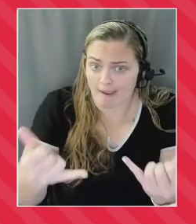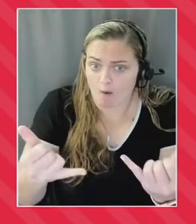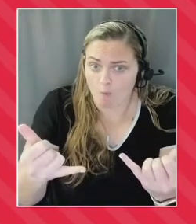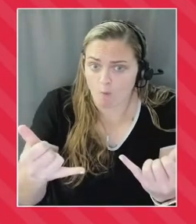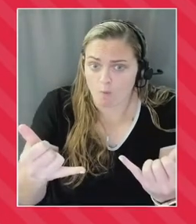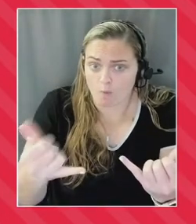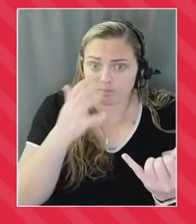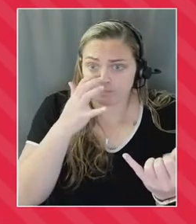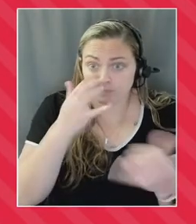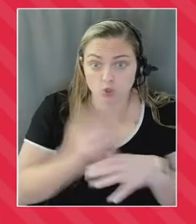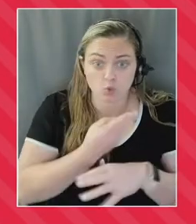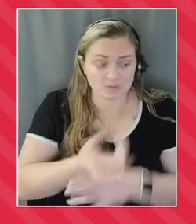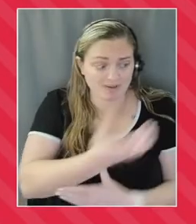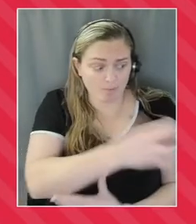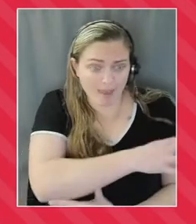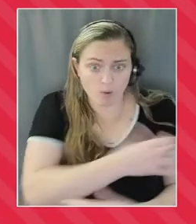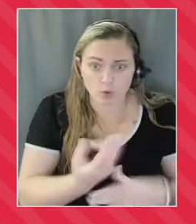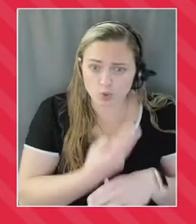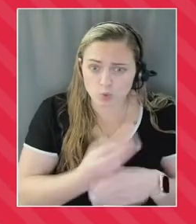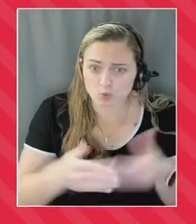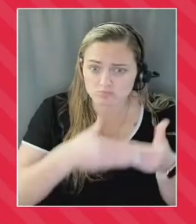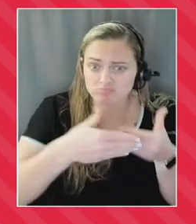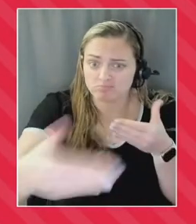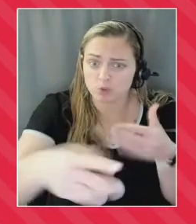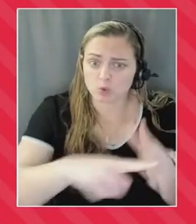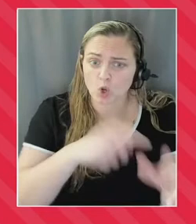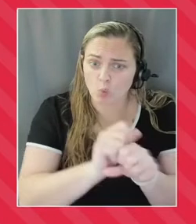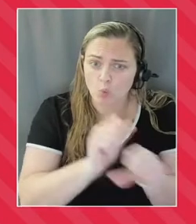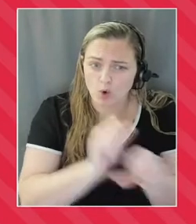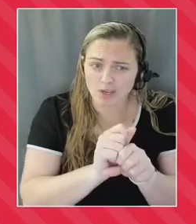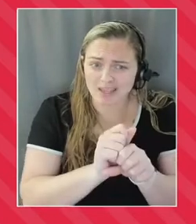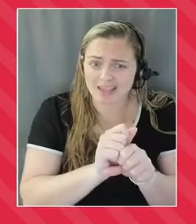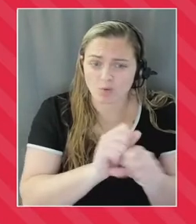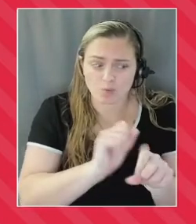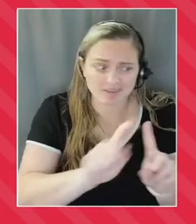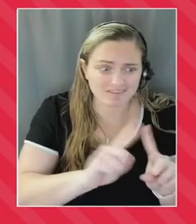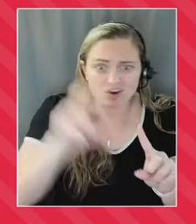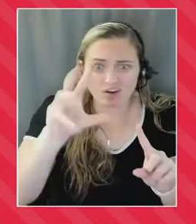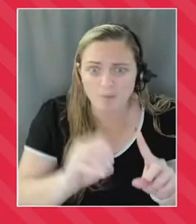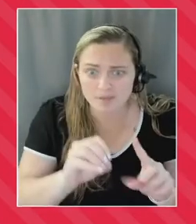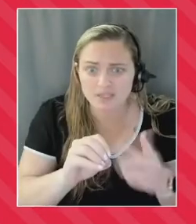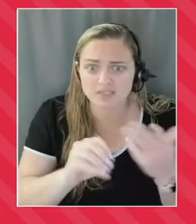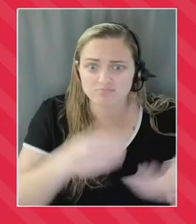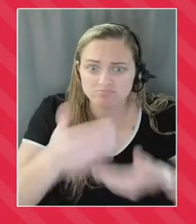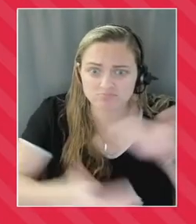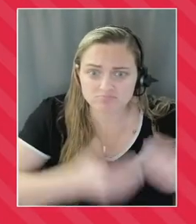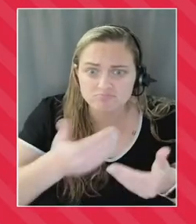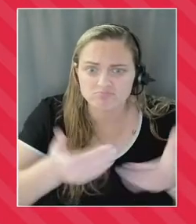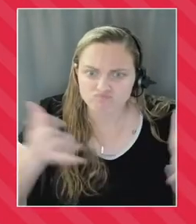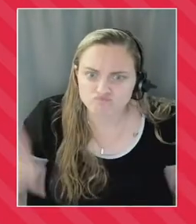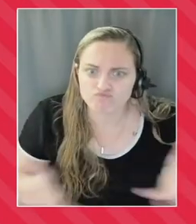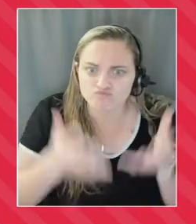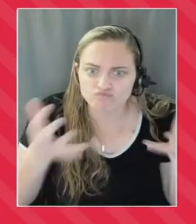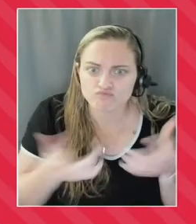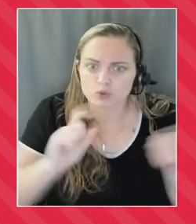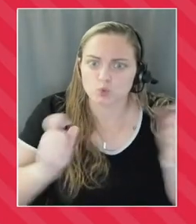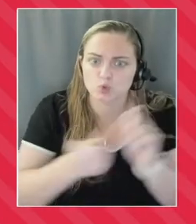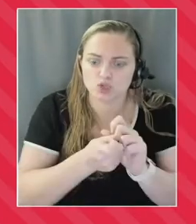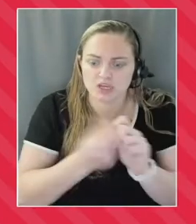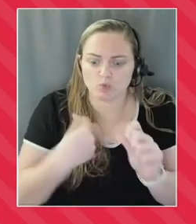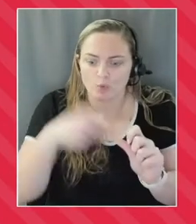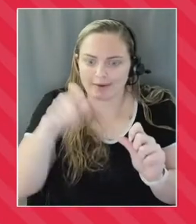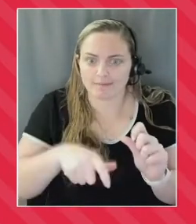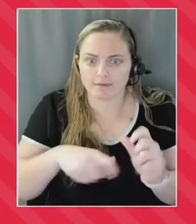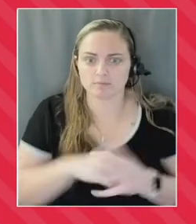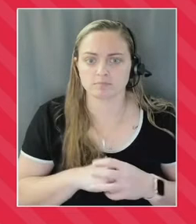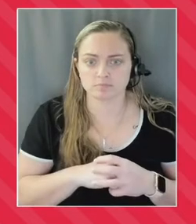to use their power mm-hmm. to start working within those companies. Yep. You know, and push them to make the change that we need. But we can't